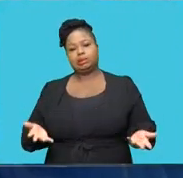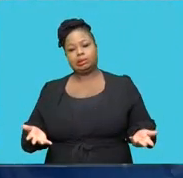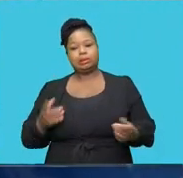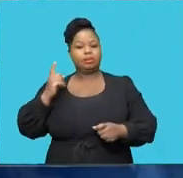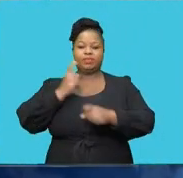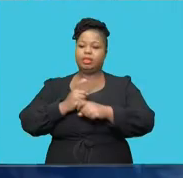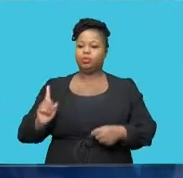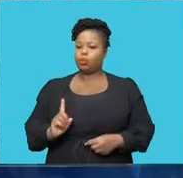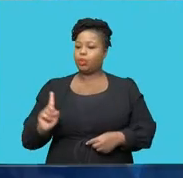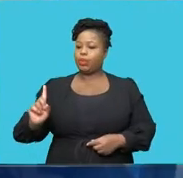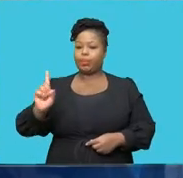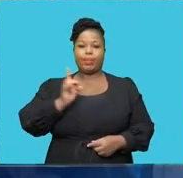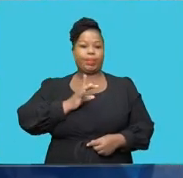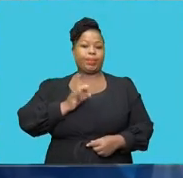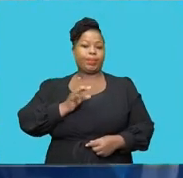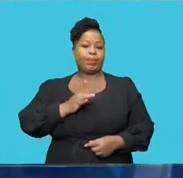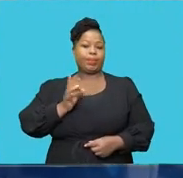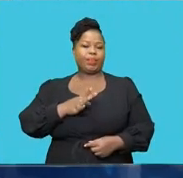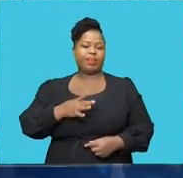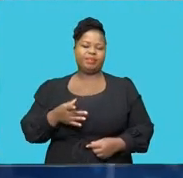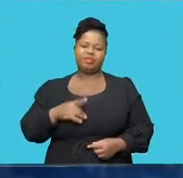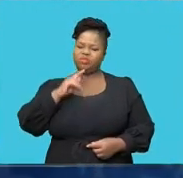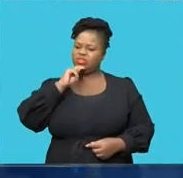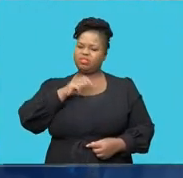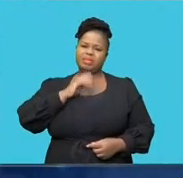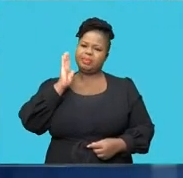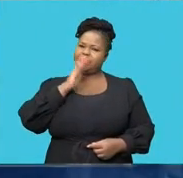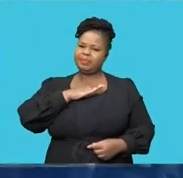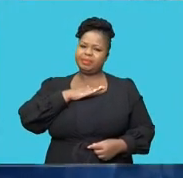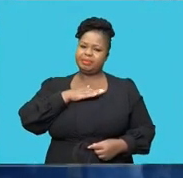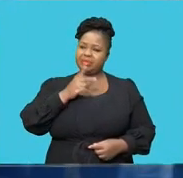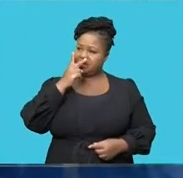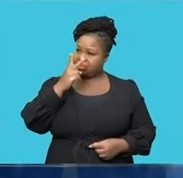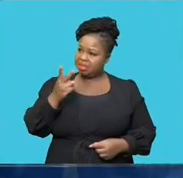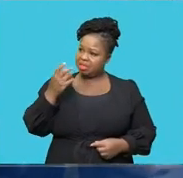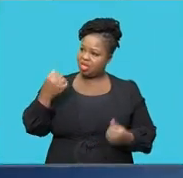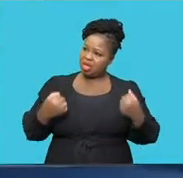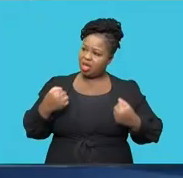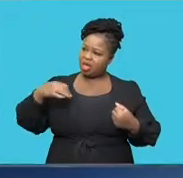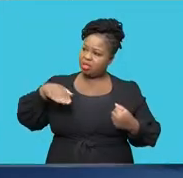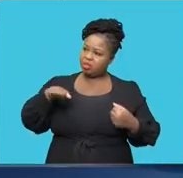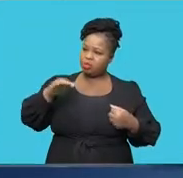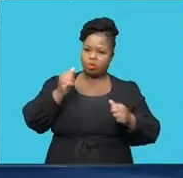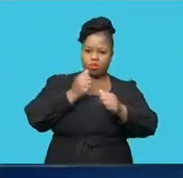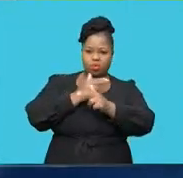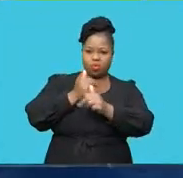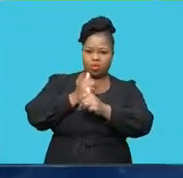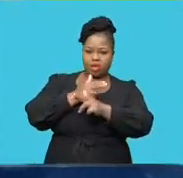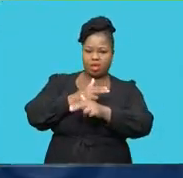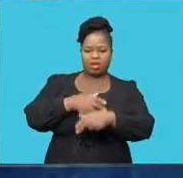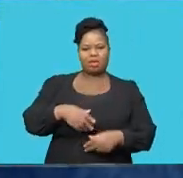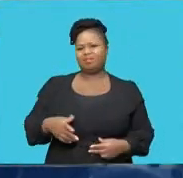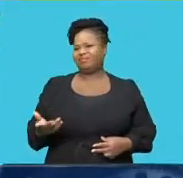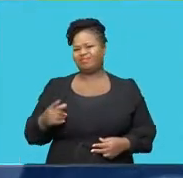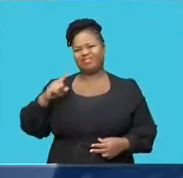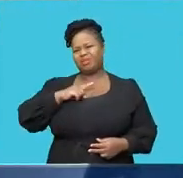Kunzima ukuhamba. Asisethembi ngisho nale imoto esithina ngama-Uber, esithi ngama-taxify